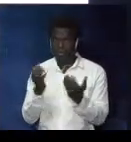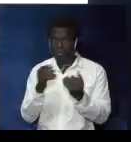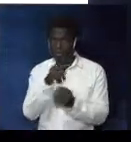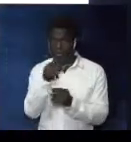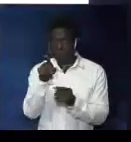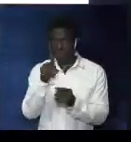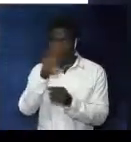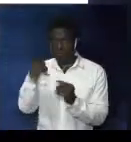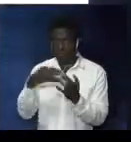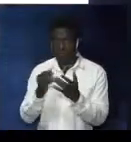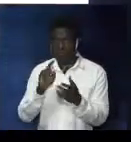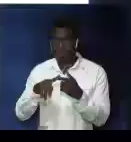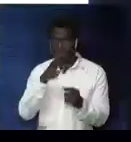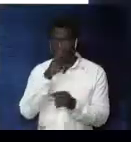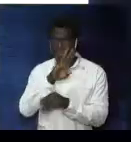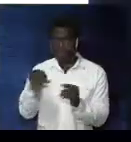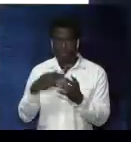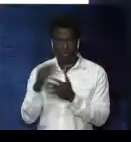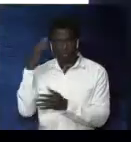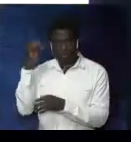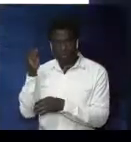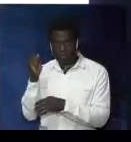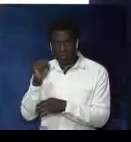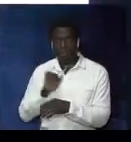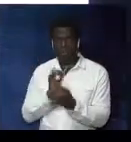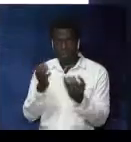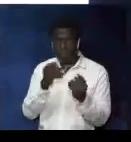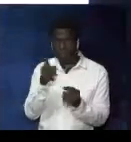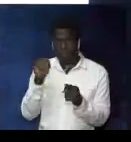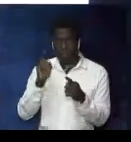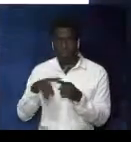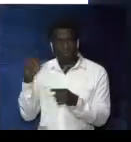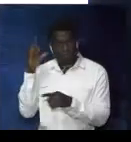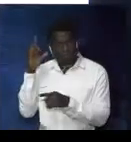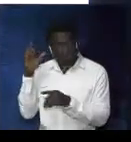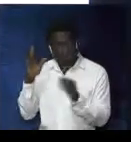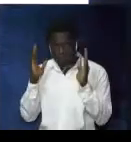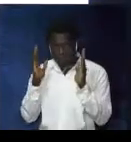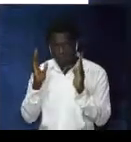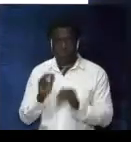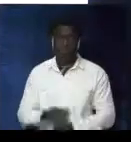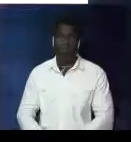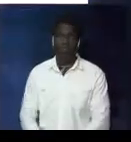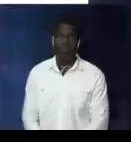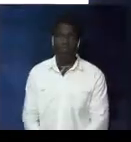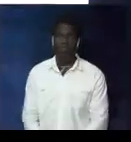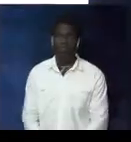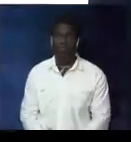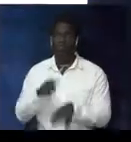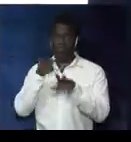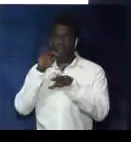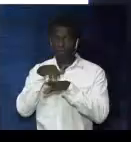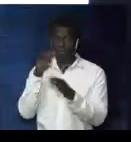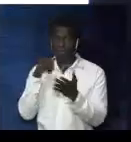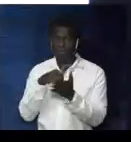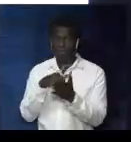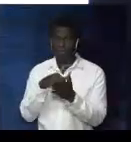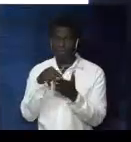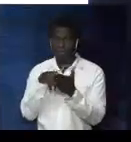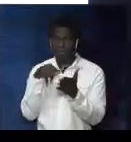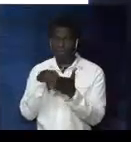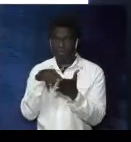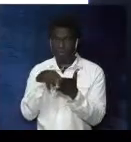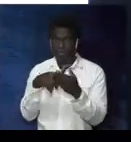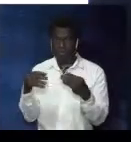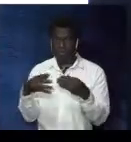I want you all to be all ears. I'm just saying, I want you to listen attentively. Now look at this